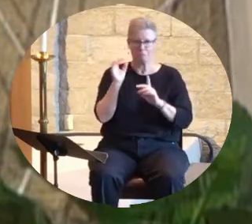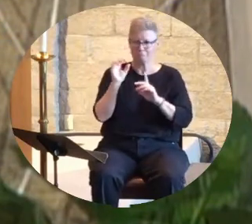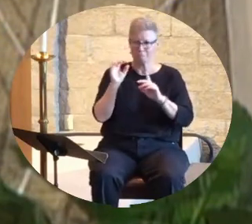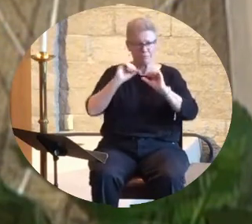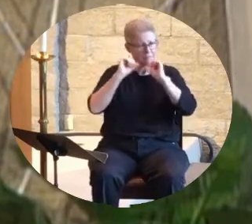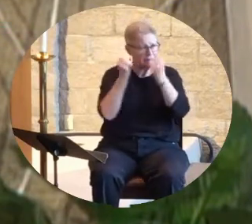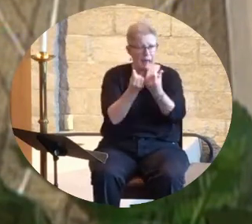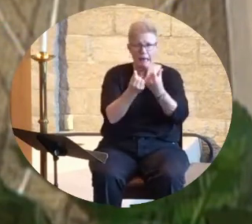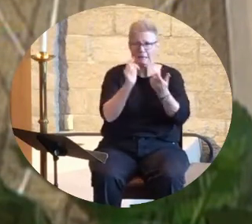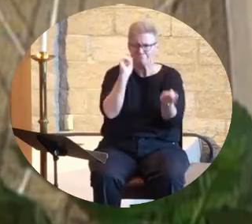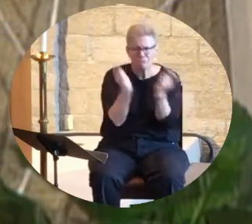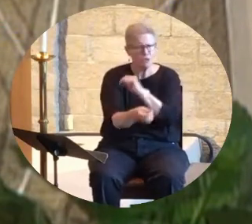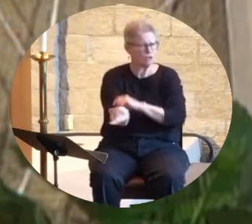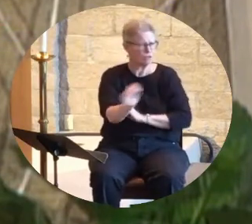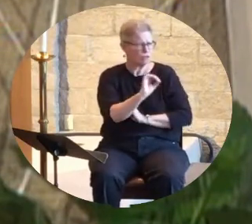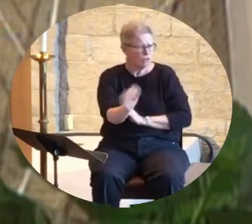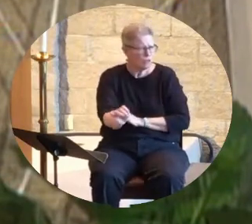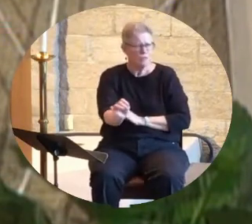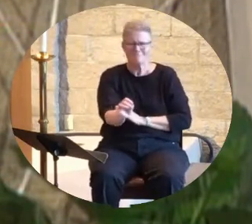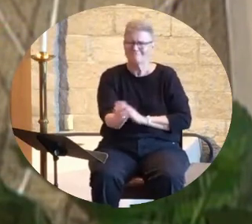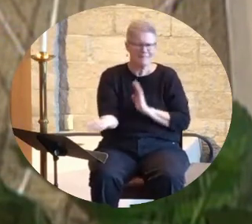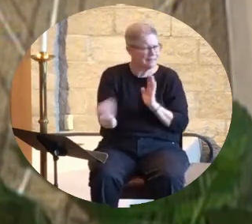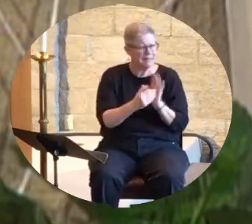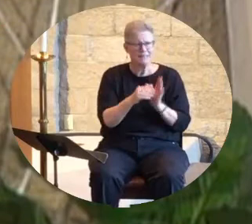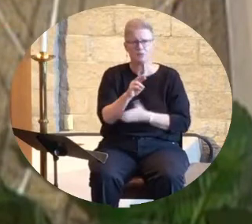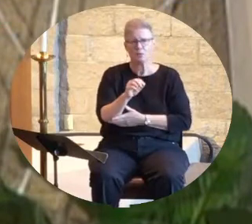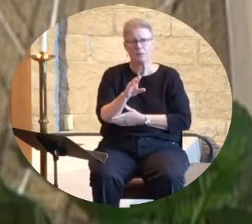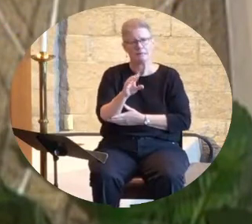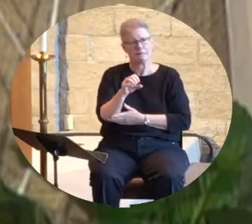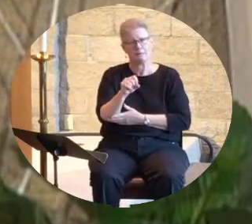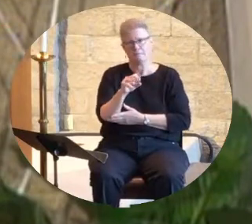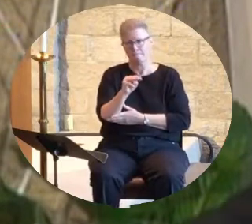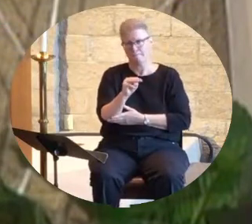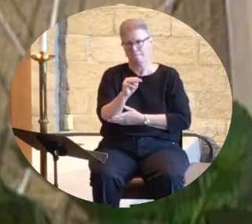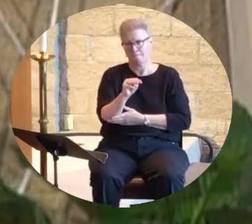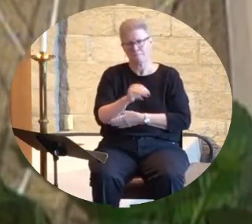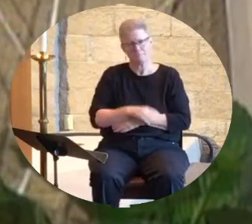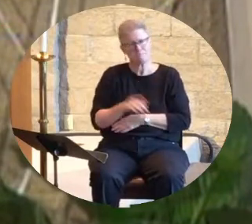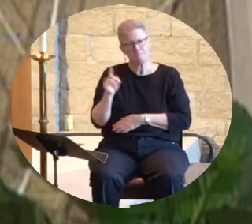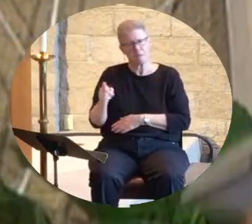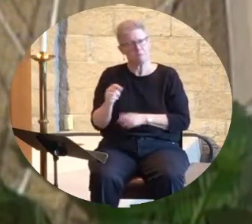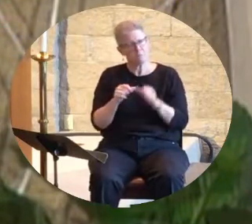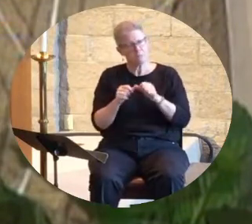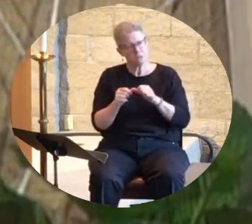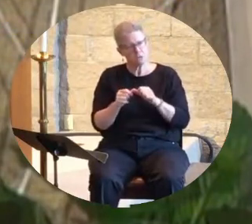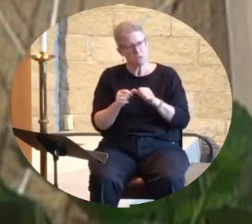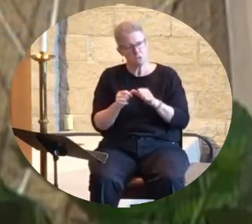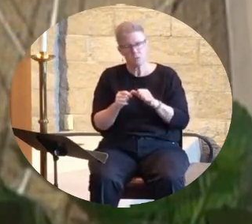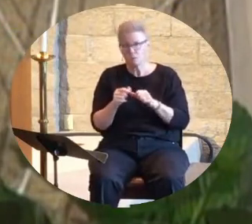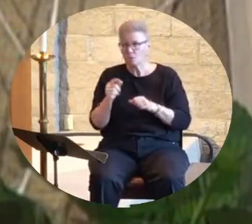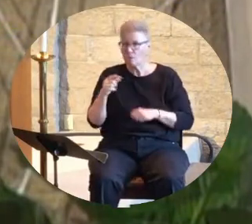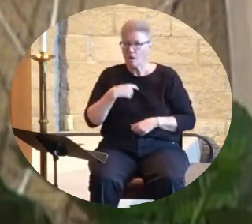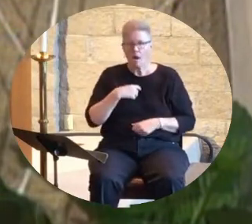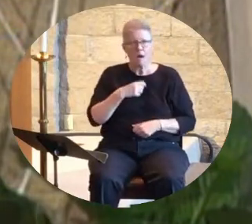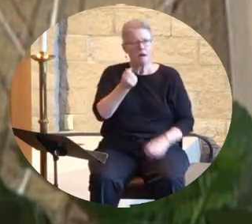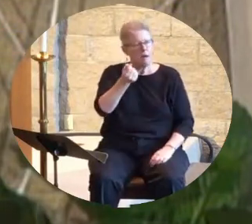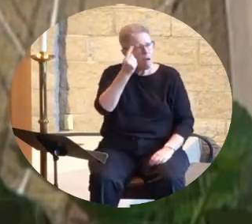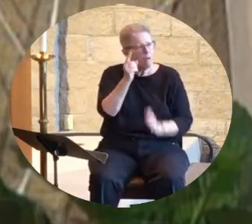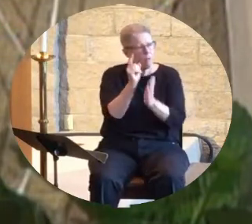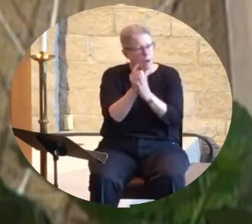day forward. And he goes on. I related immediately. Cancer, aware of it, aware of